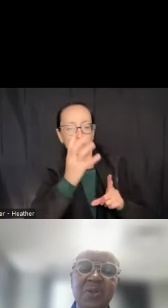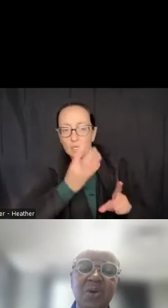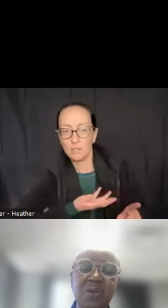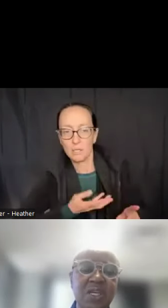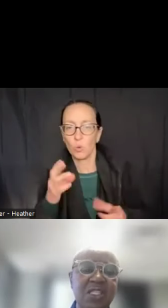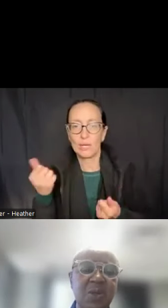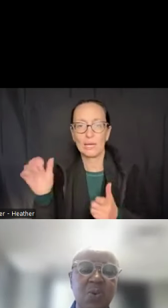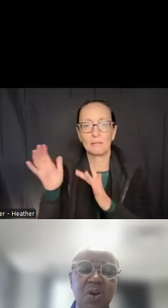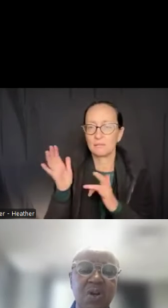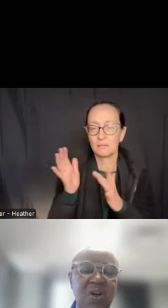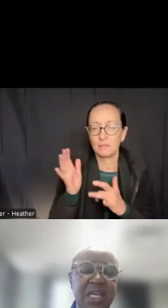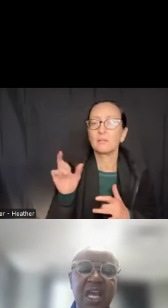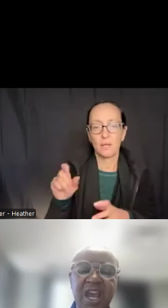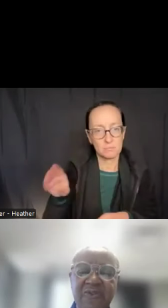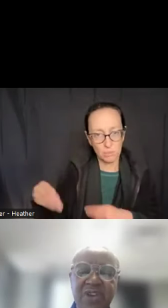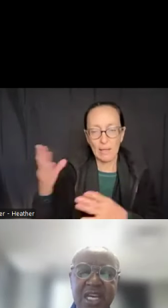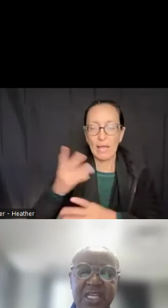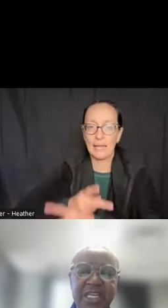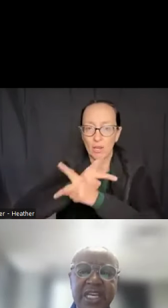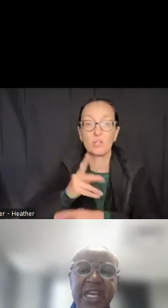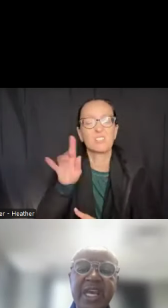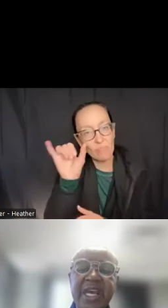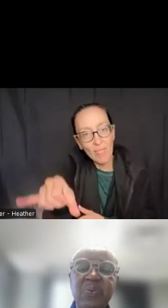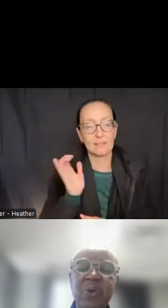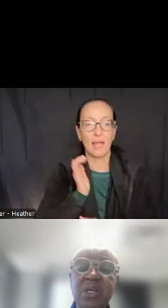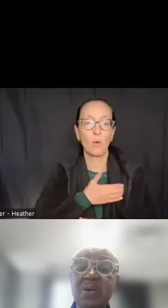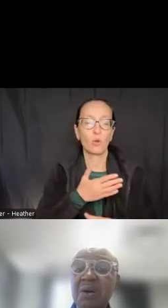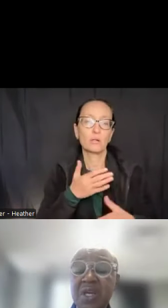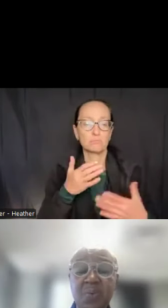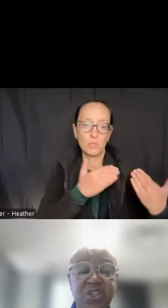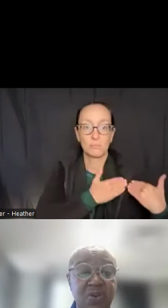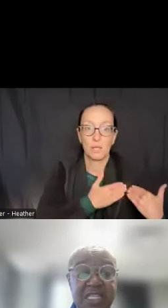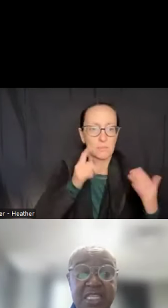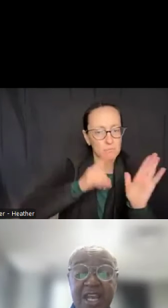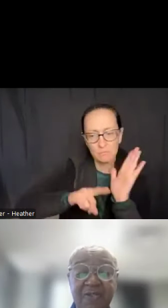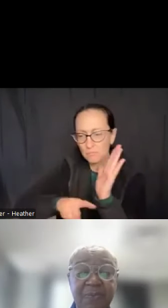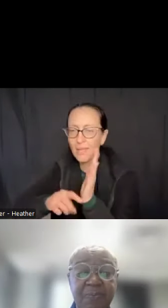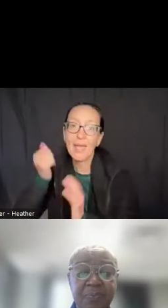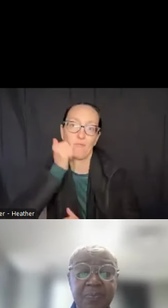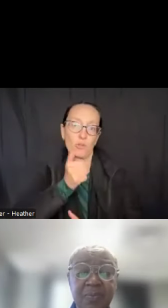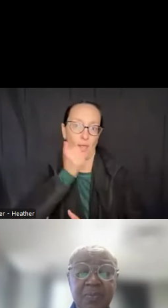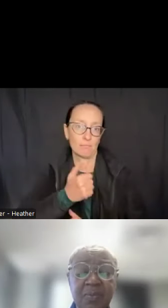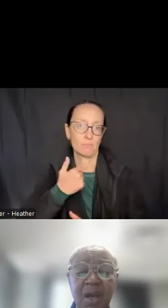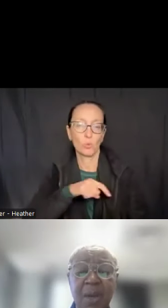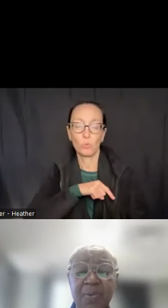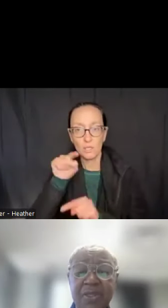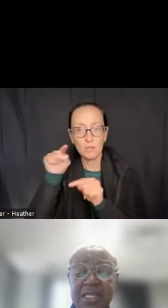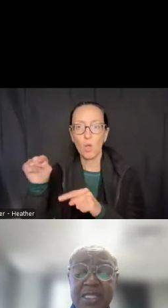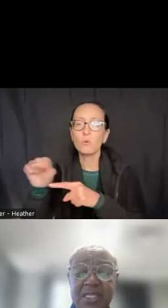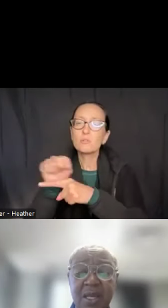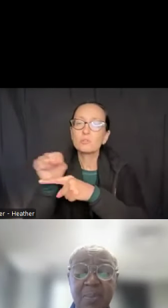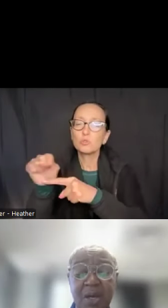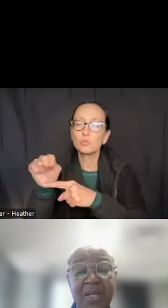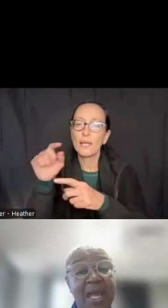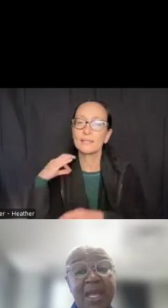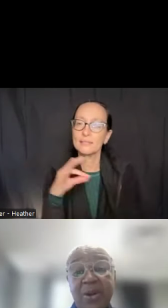them. So those are things that we work on every day. And we go in and we train staff about these